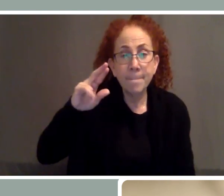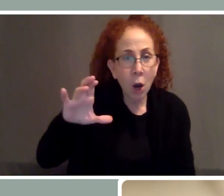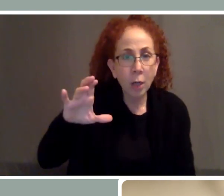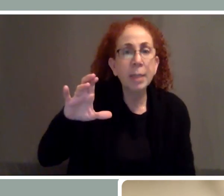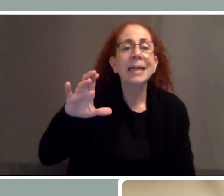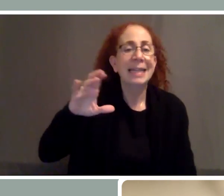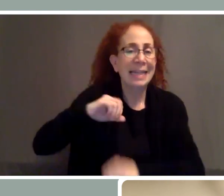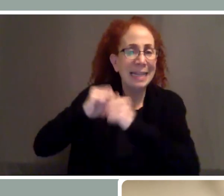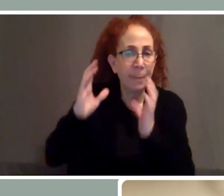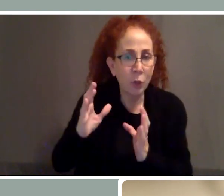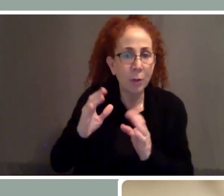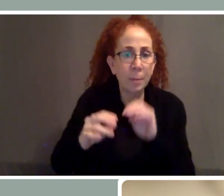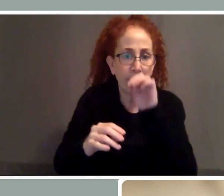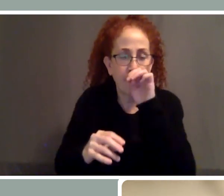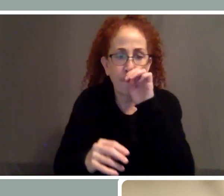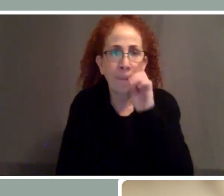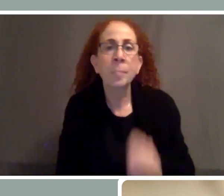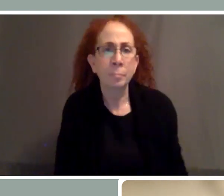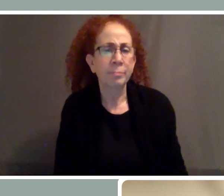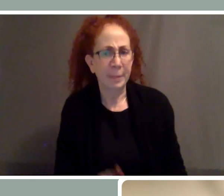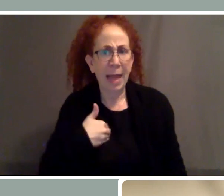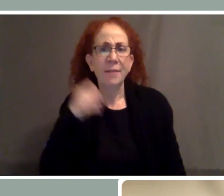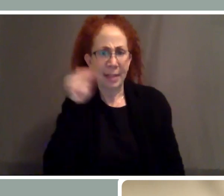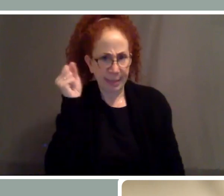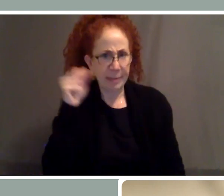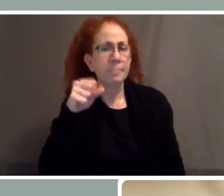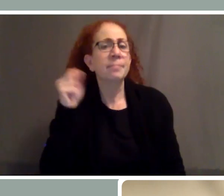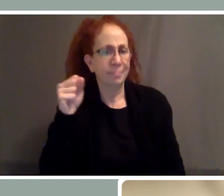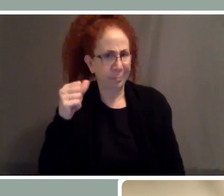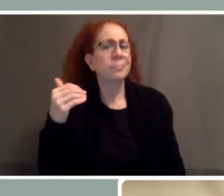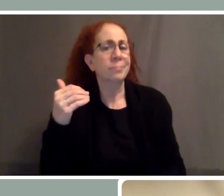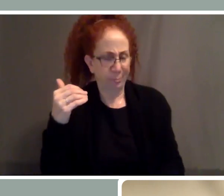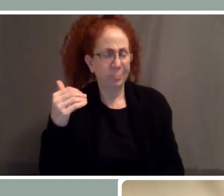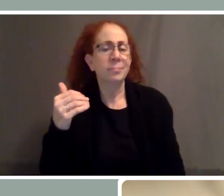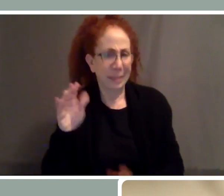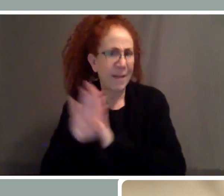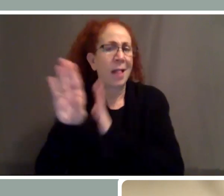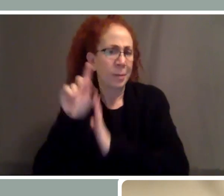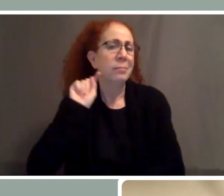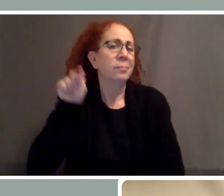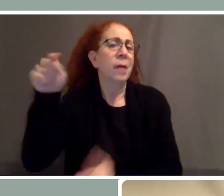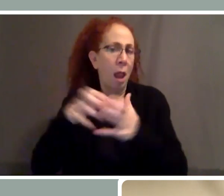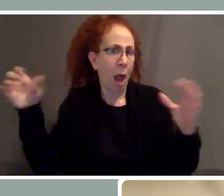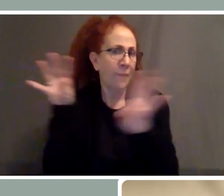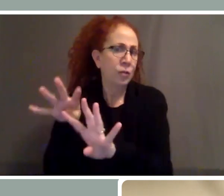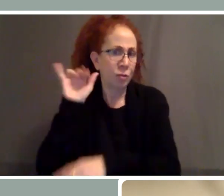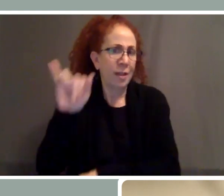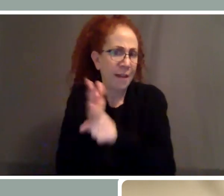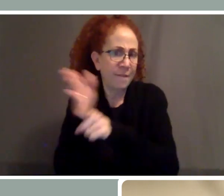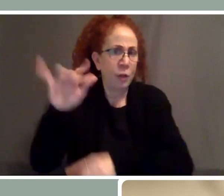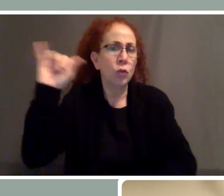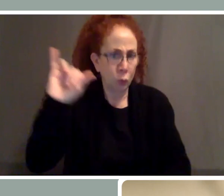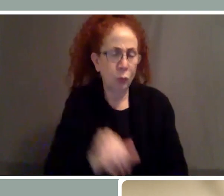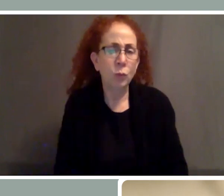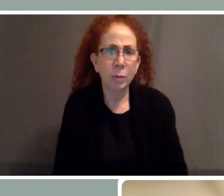that? So absolutely, there are next generation PARP inhibitors being developed. So there's a lot of interest again in that field and